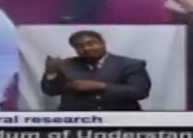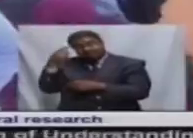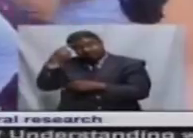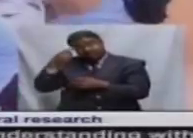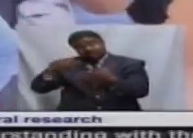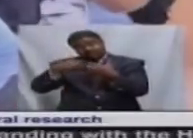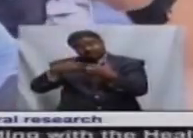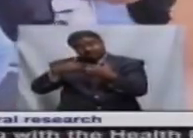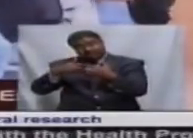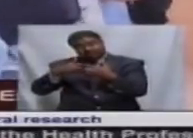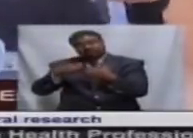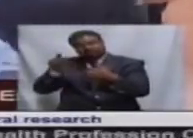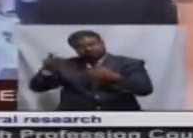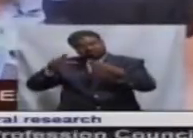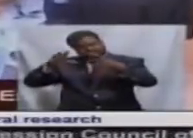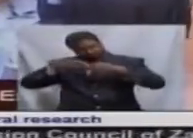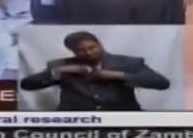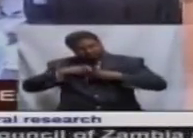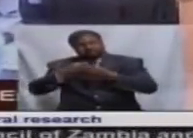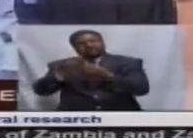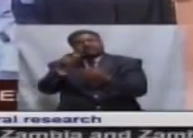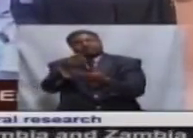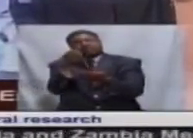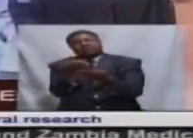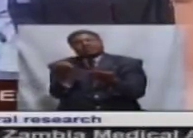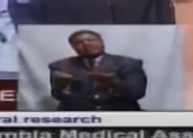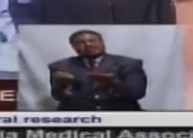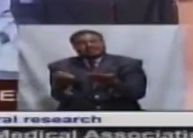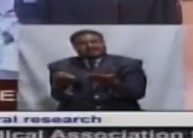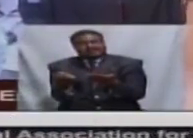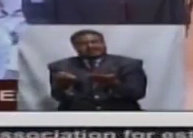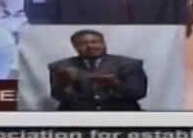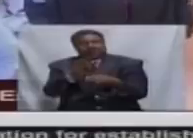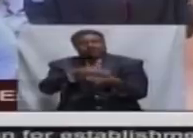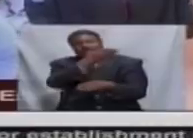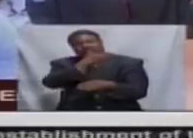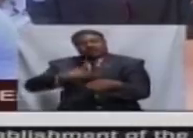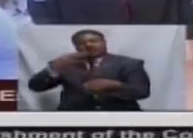it's important that our governance structures are robust enough.